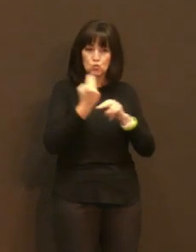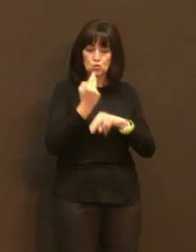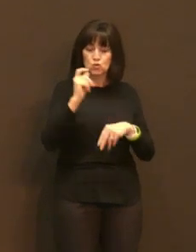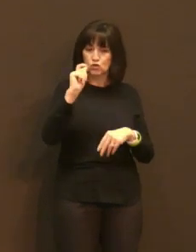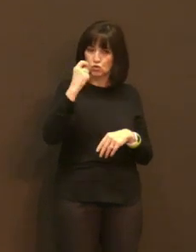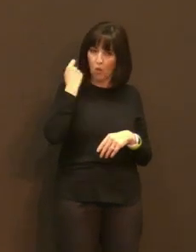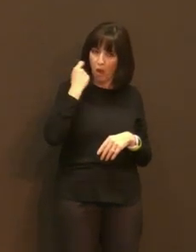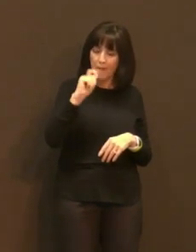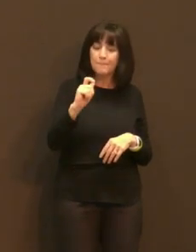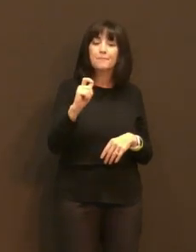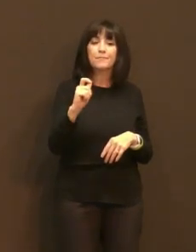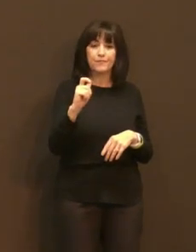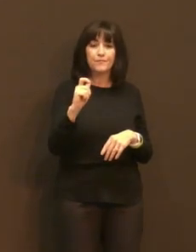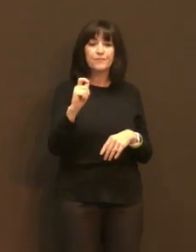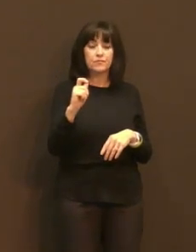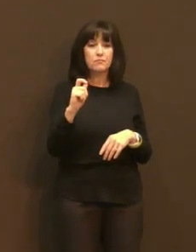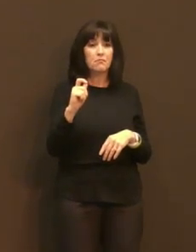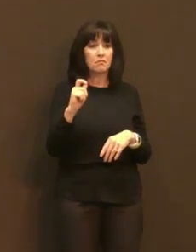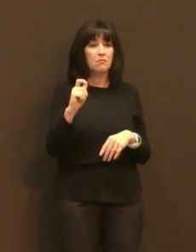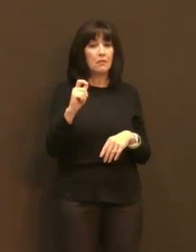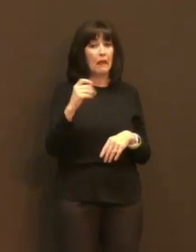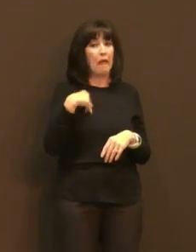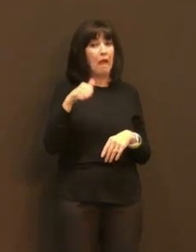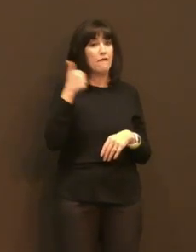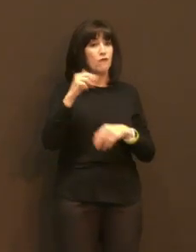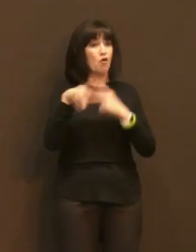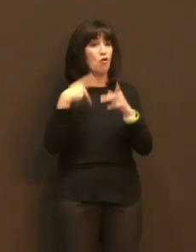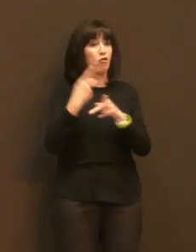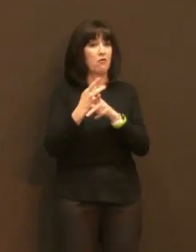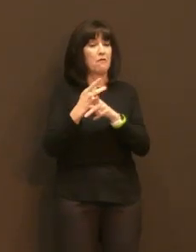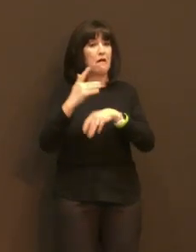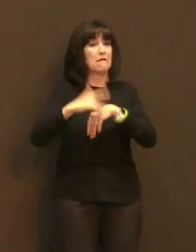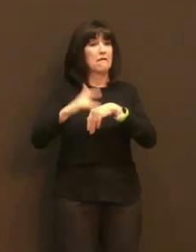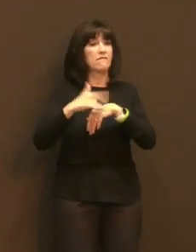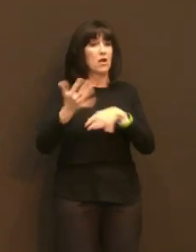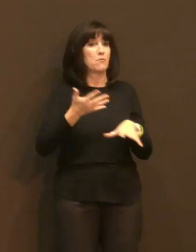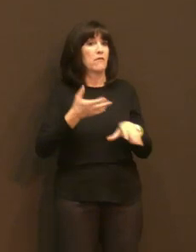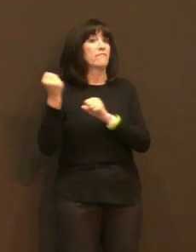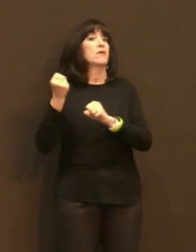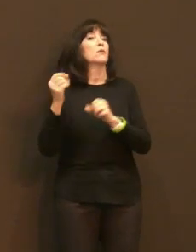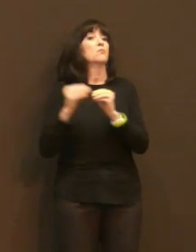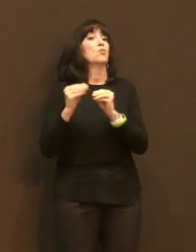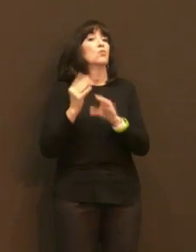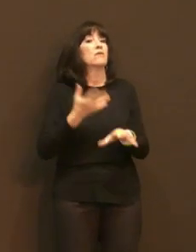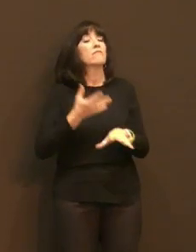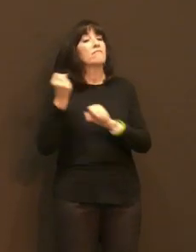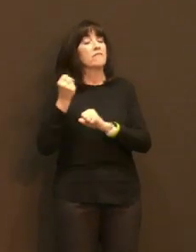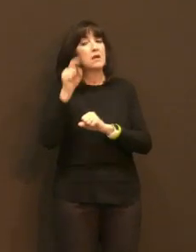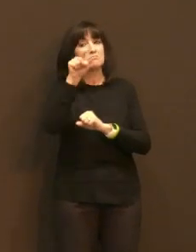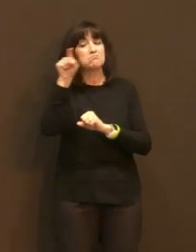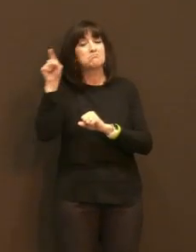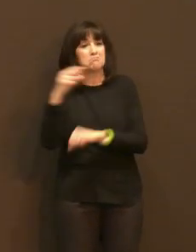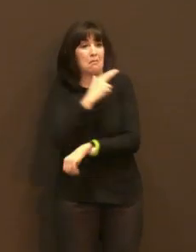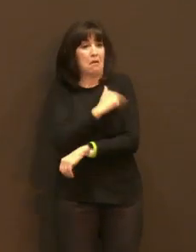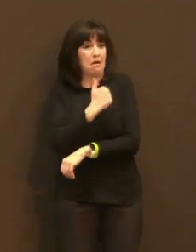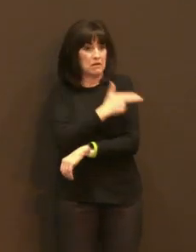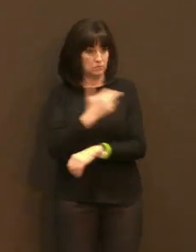swab. There are more rapid forms of it available now, which our hospitals have, and we